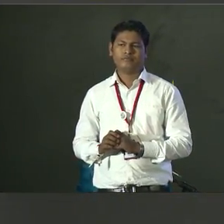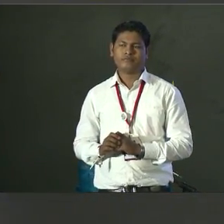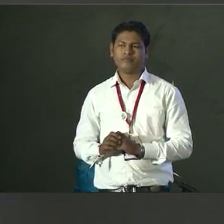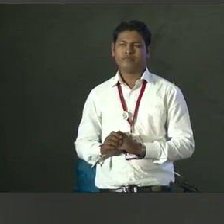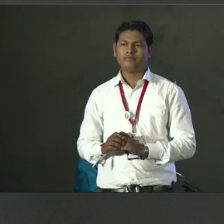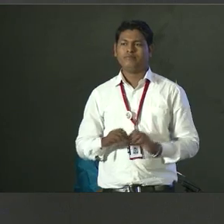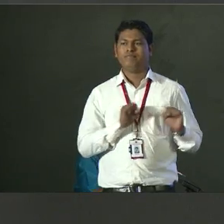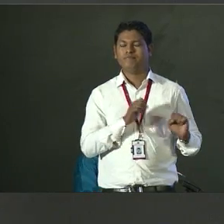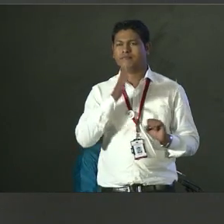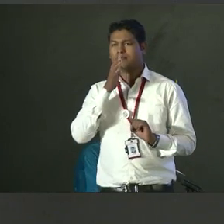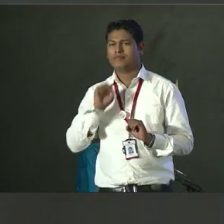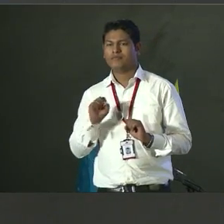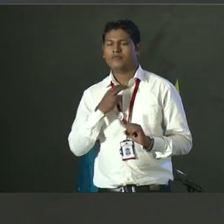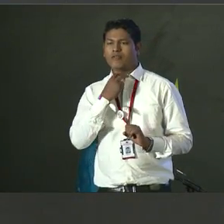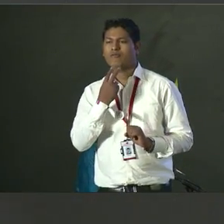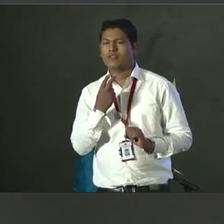always